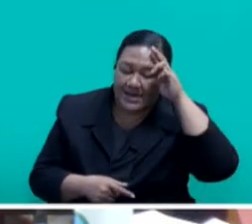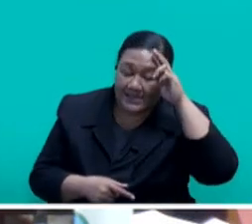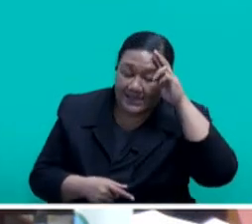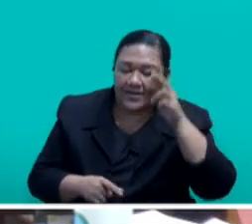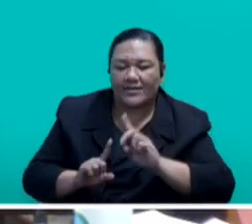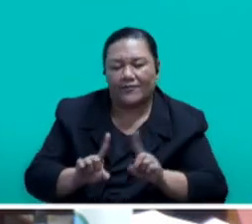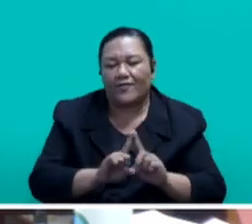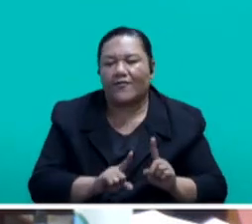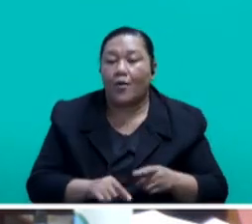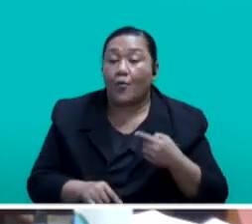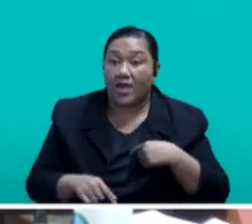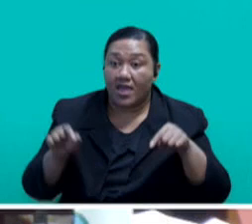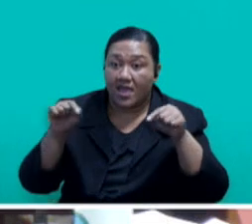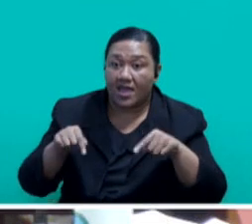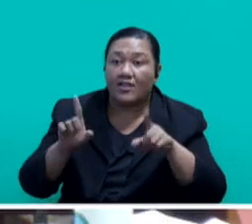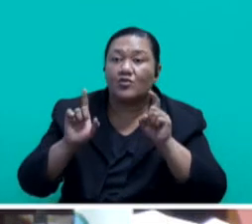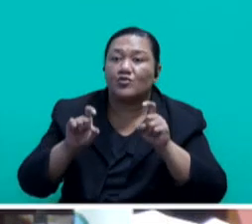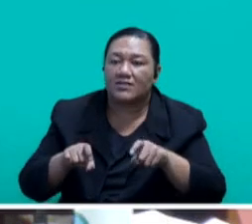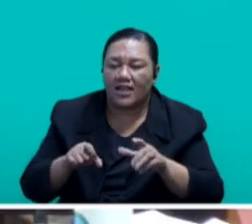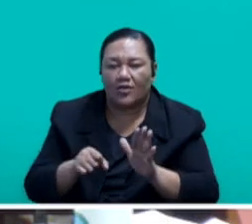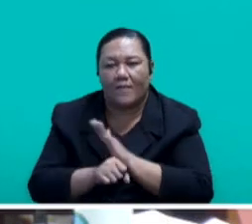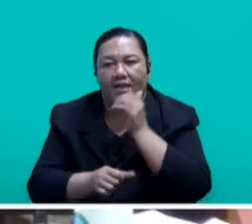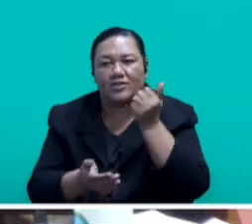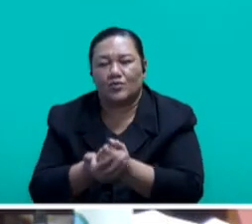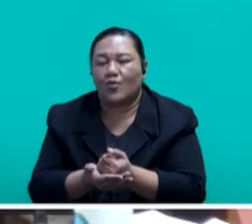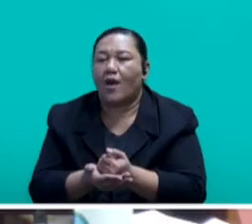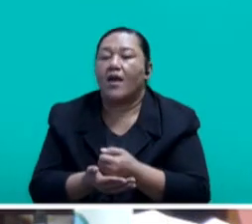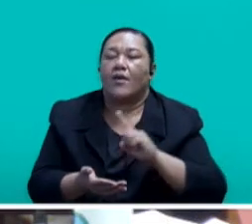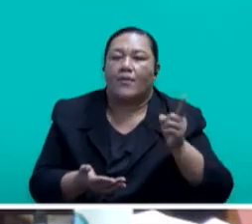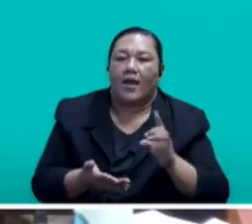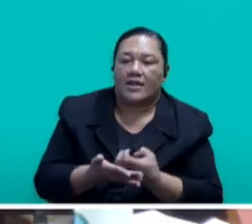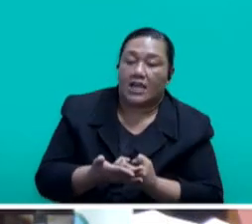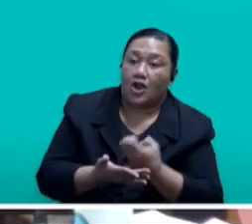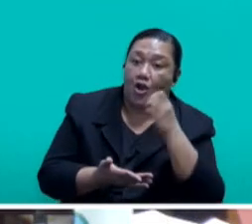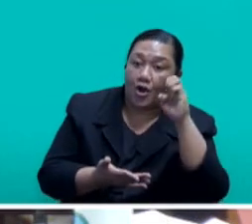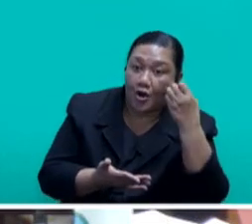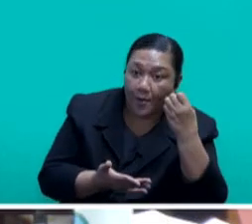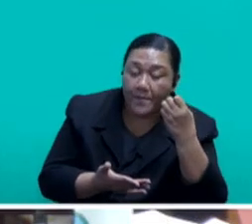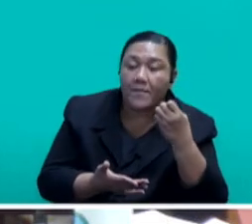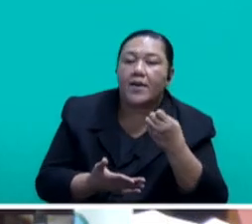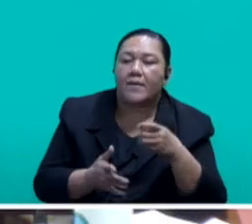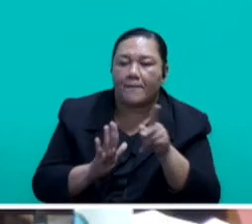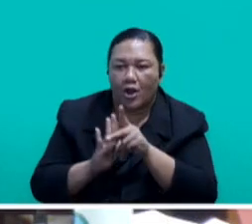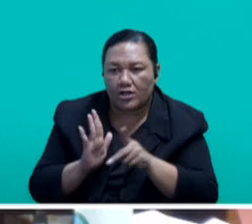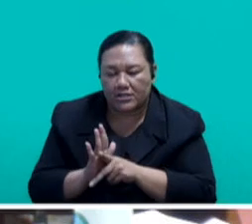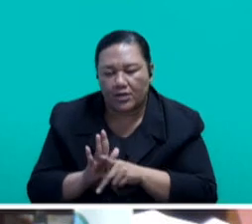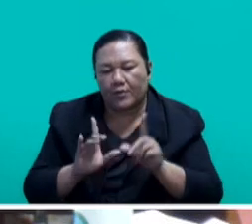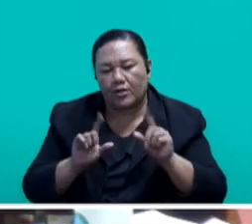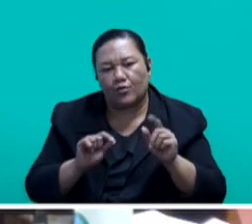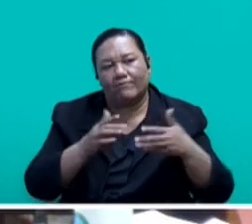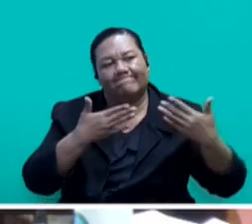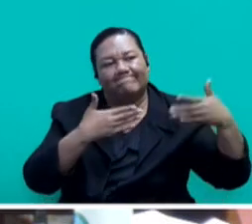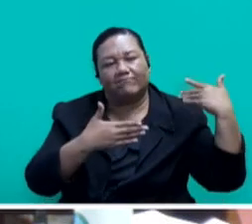historical, woeful economic policies that we have inherited from the Fiji First government for the past 8